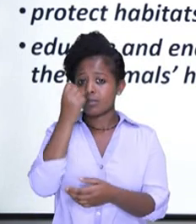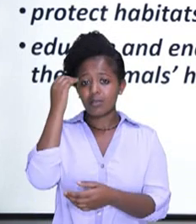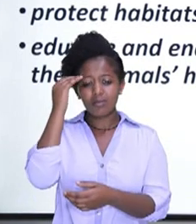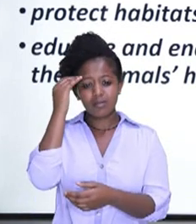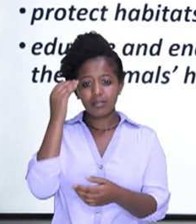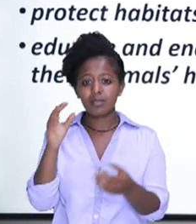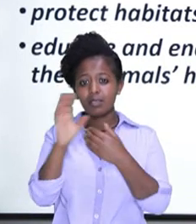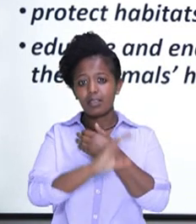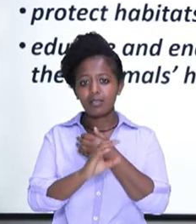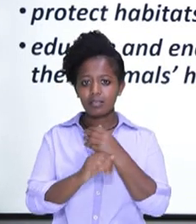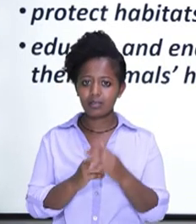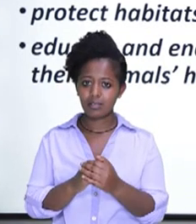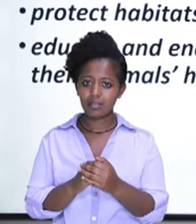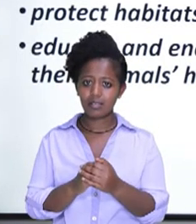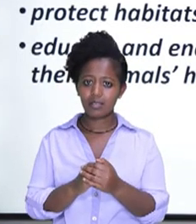the countries.